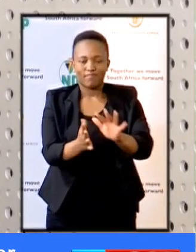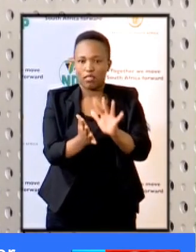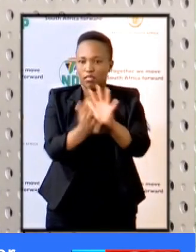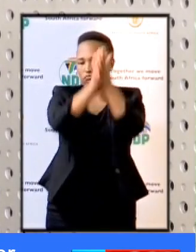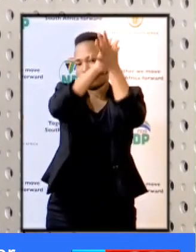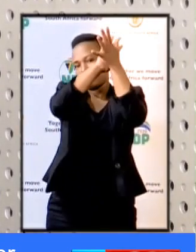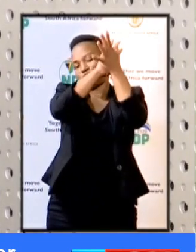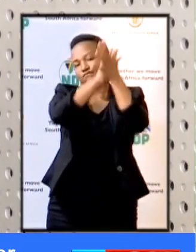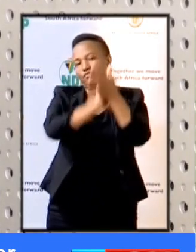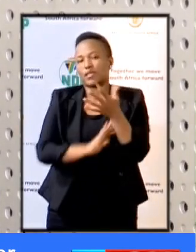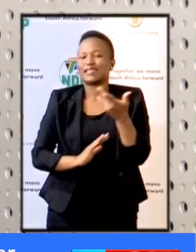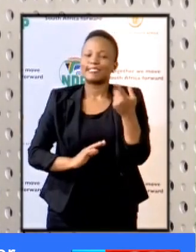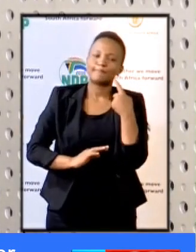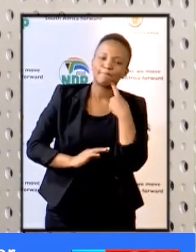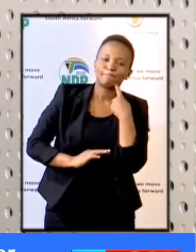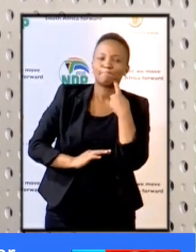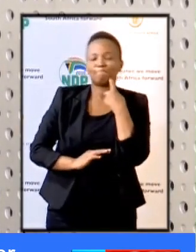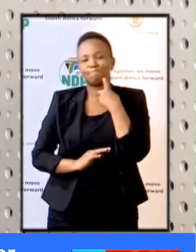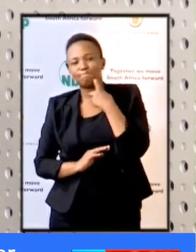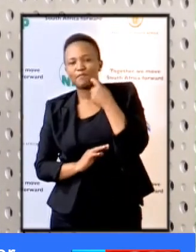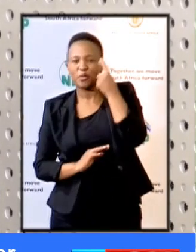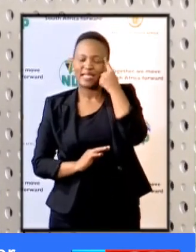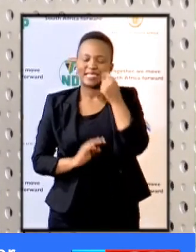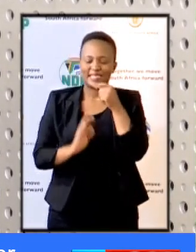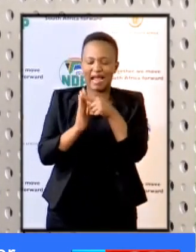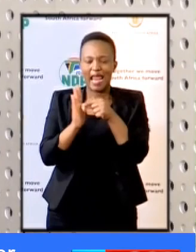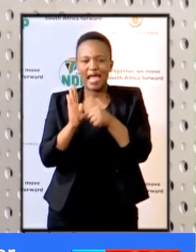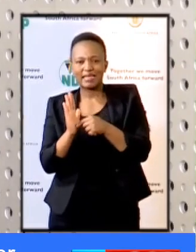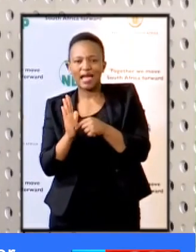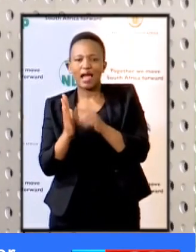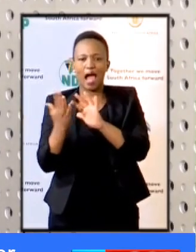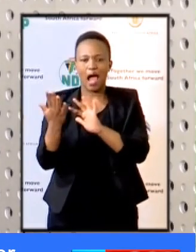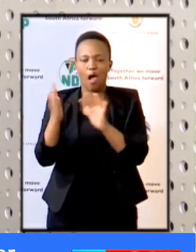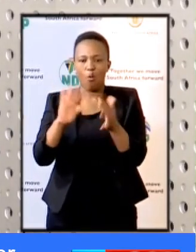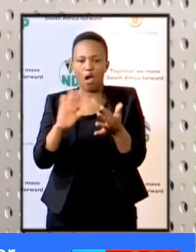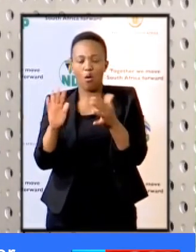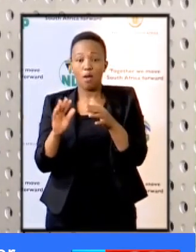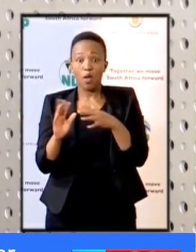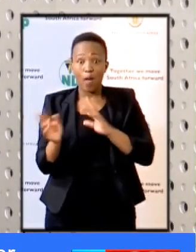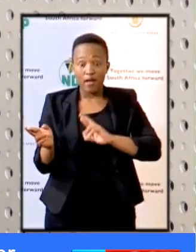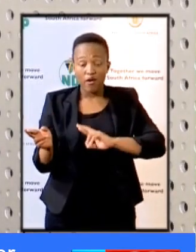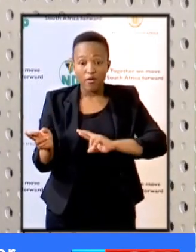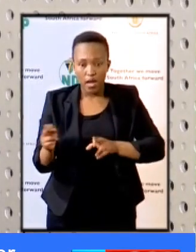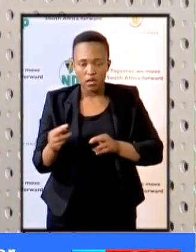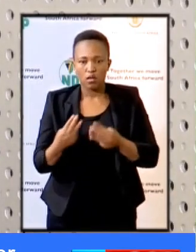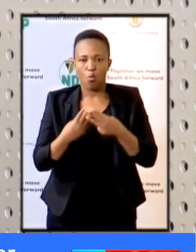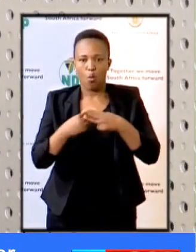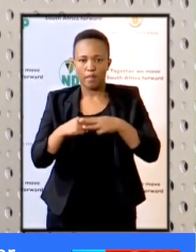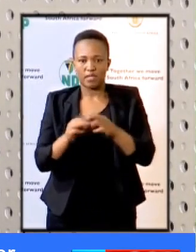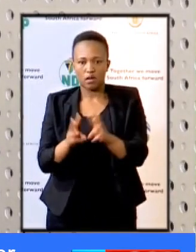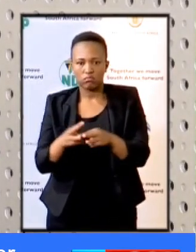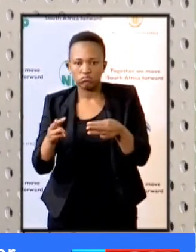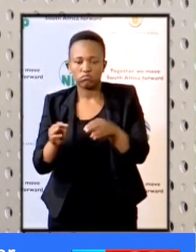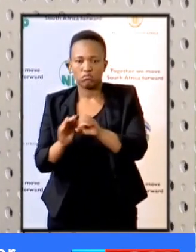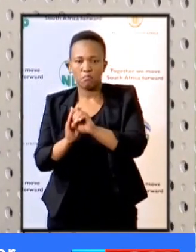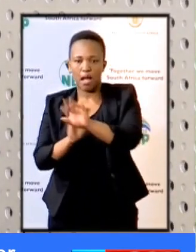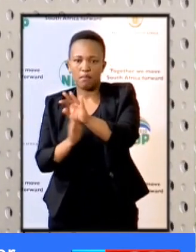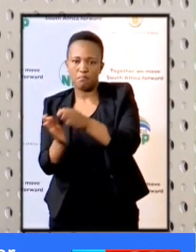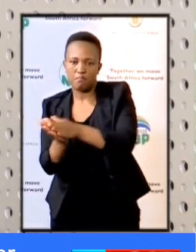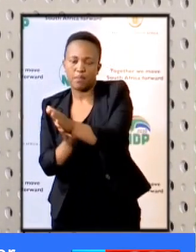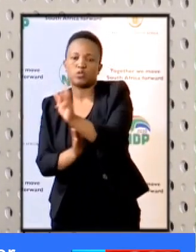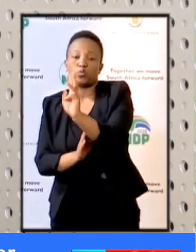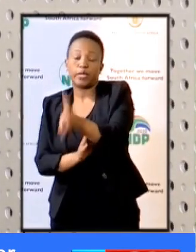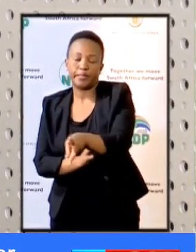consider a different calendar which we'll have to gazette when we are ready. And in the proposed